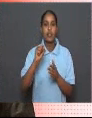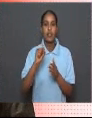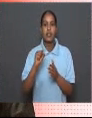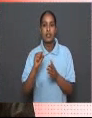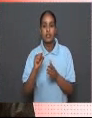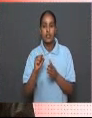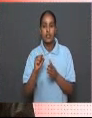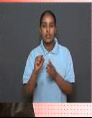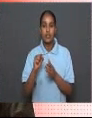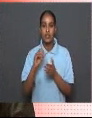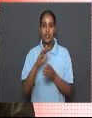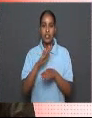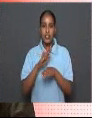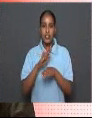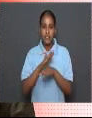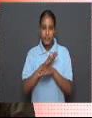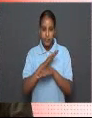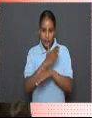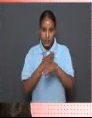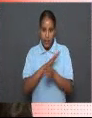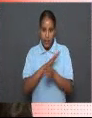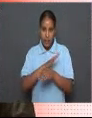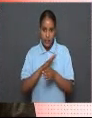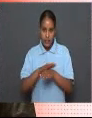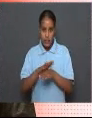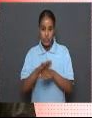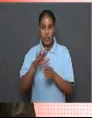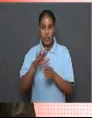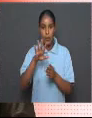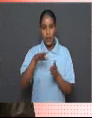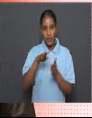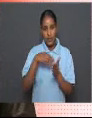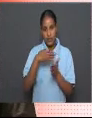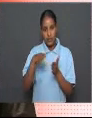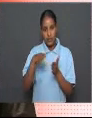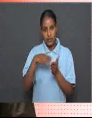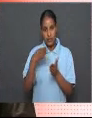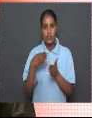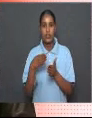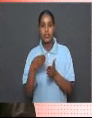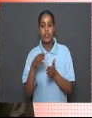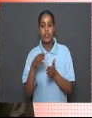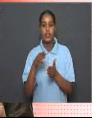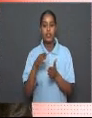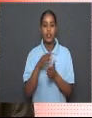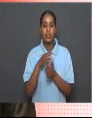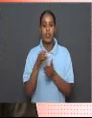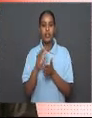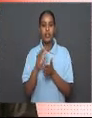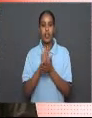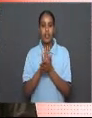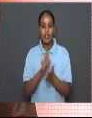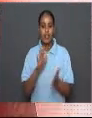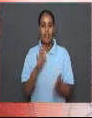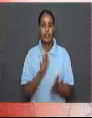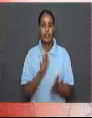polish, varnishes, paints, gums, and